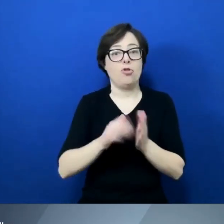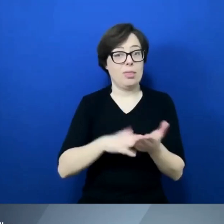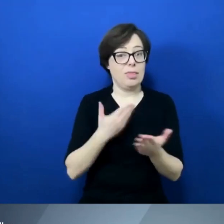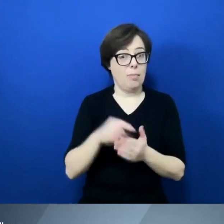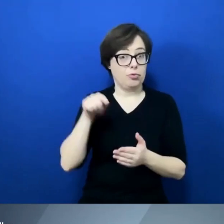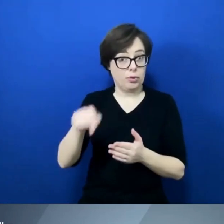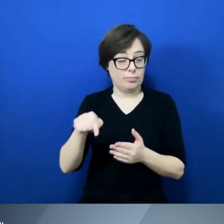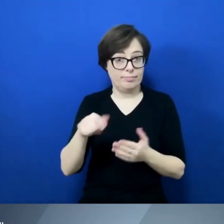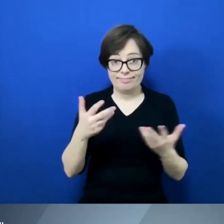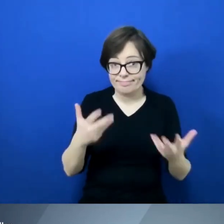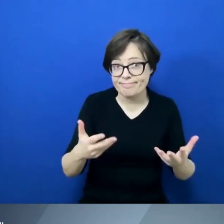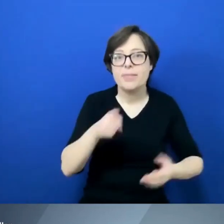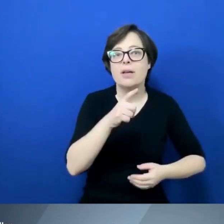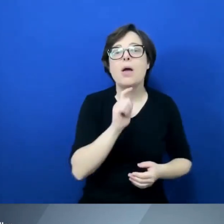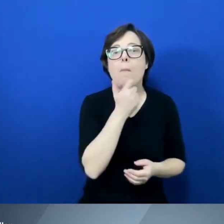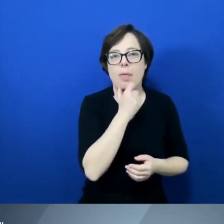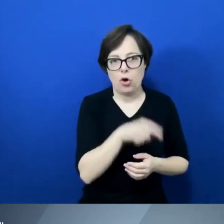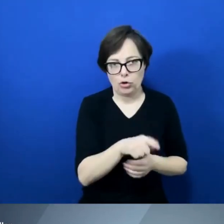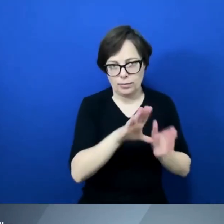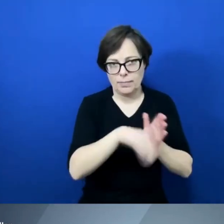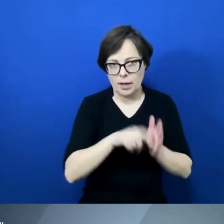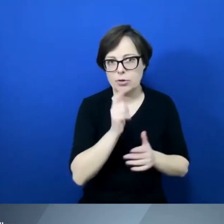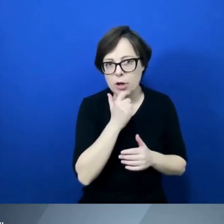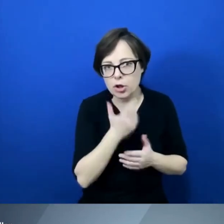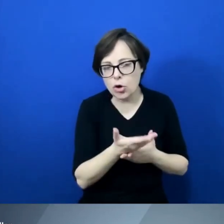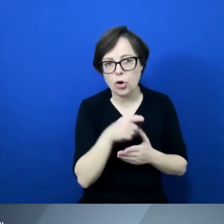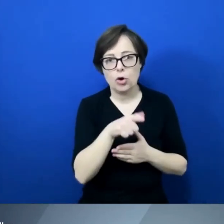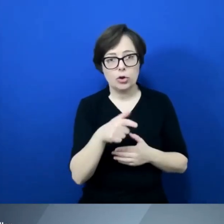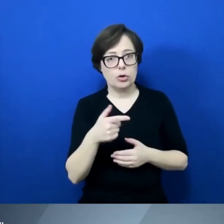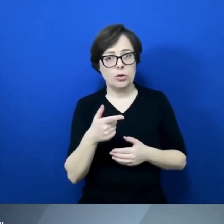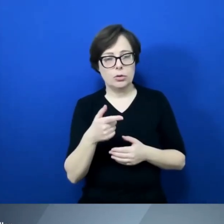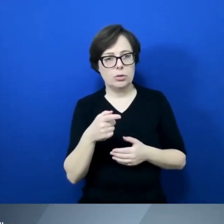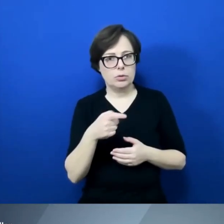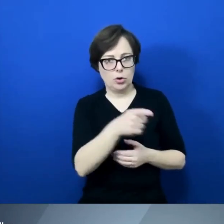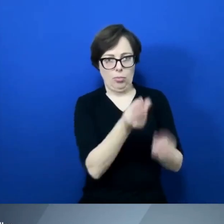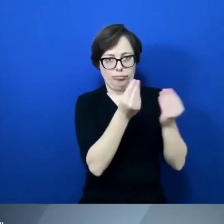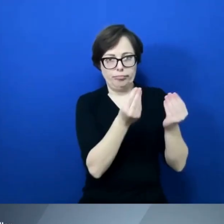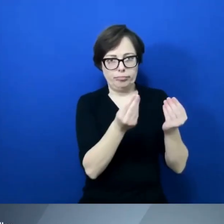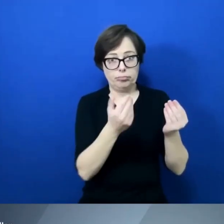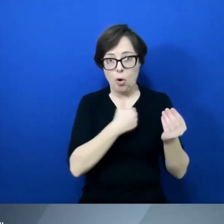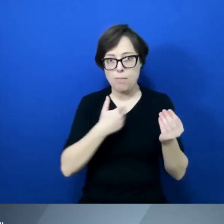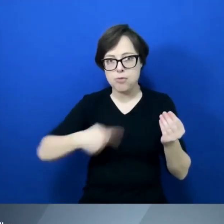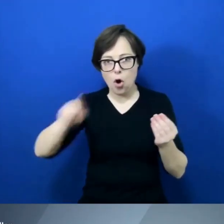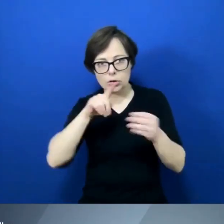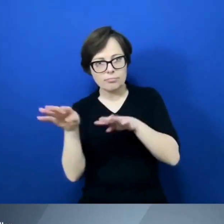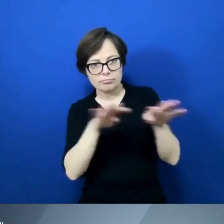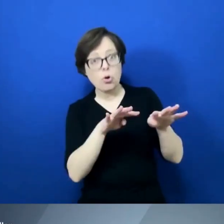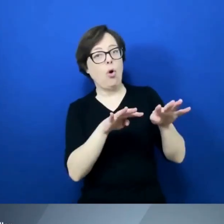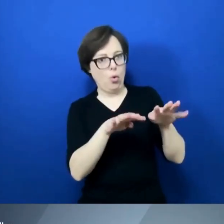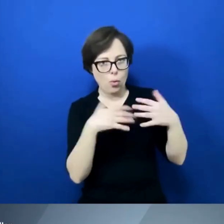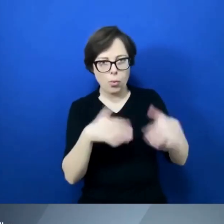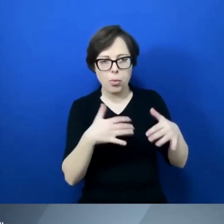Against this backdrop, the activities undertaken by Bydgoszcz, which are more and more recognized in